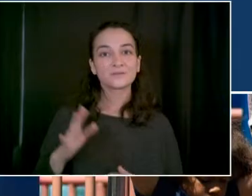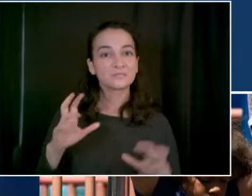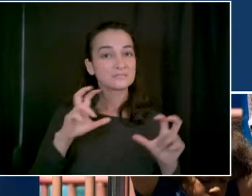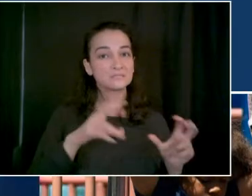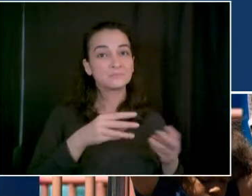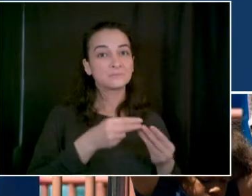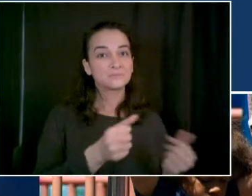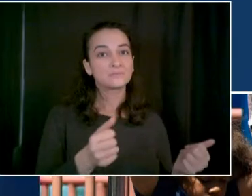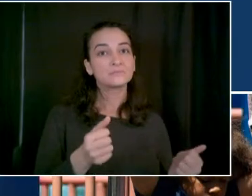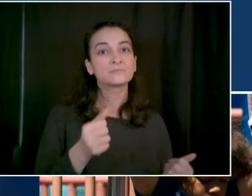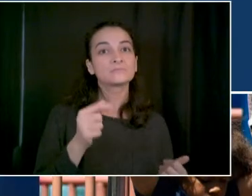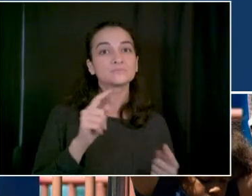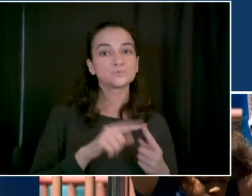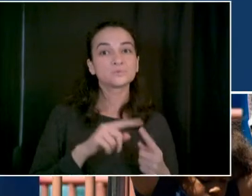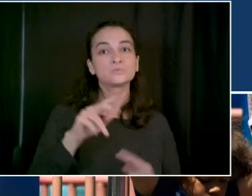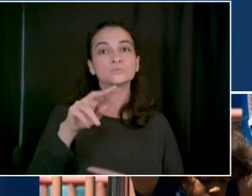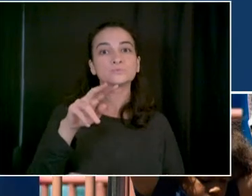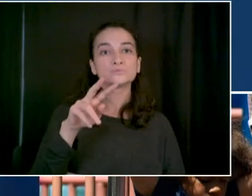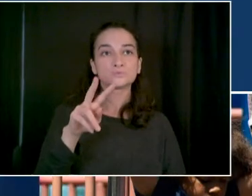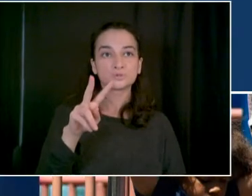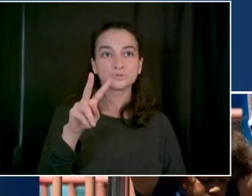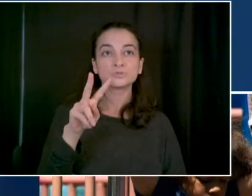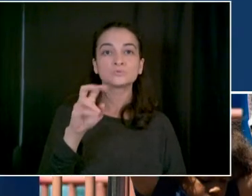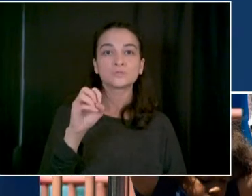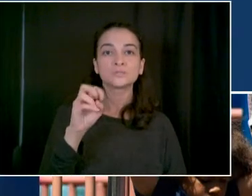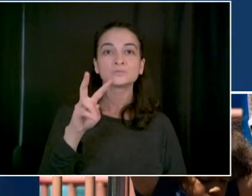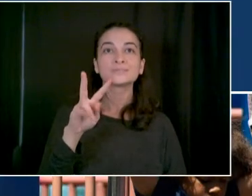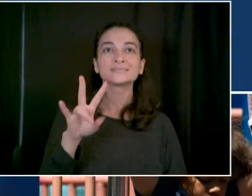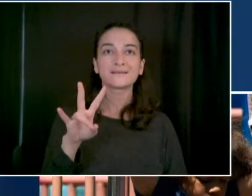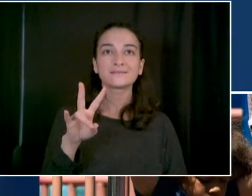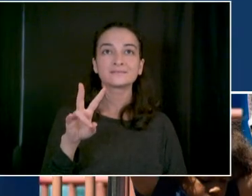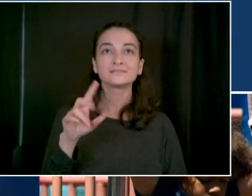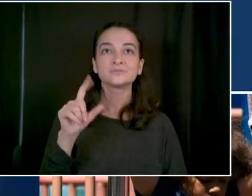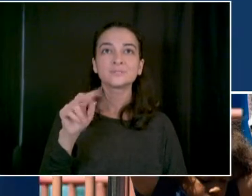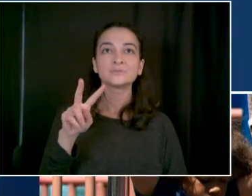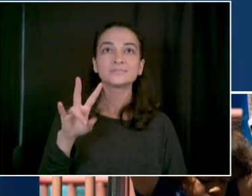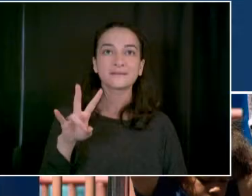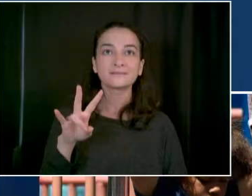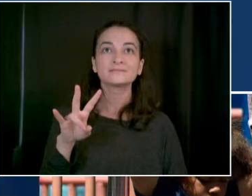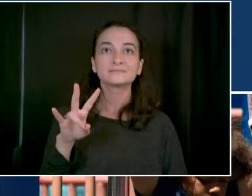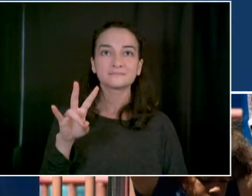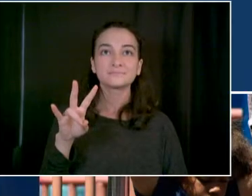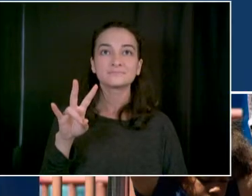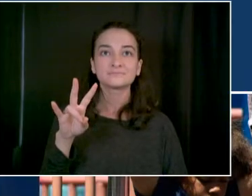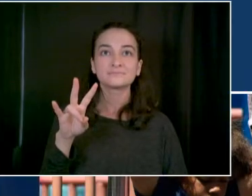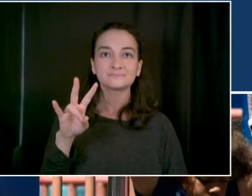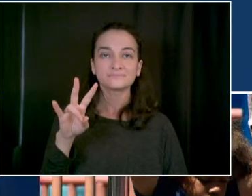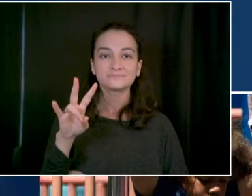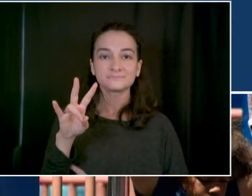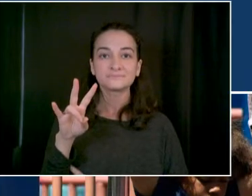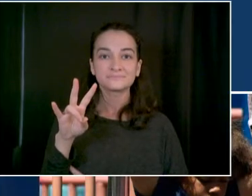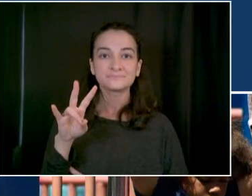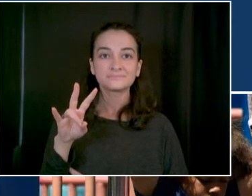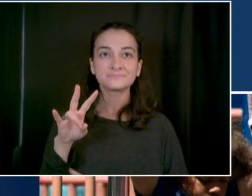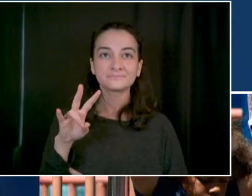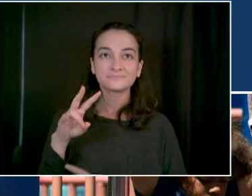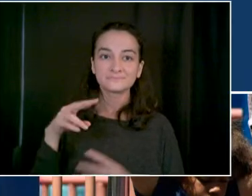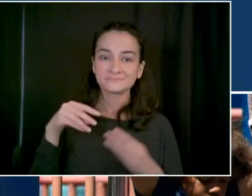amount is really impressive. When you look at universal after school, $755